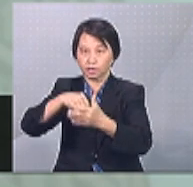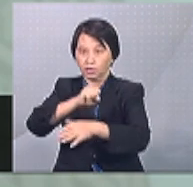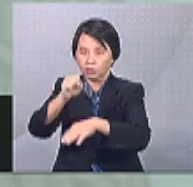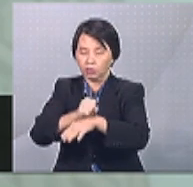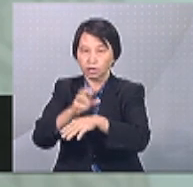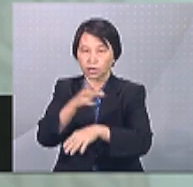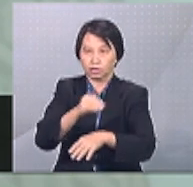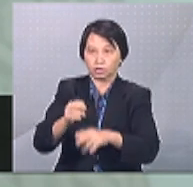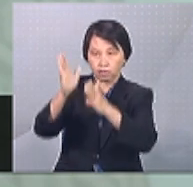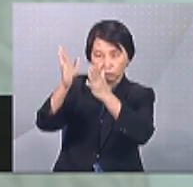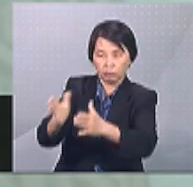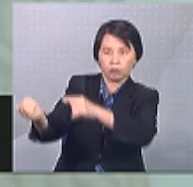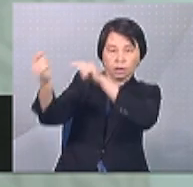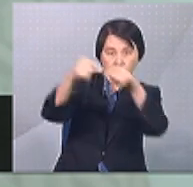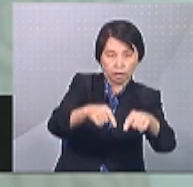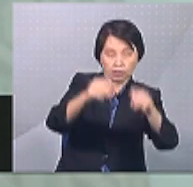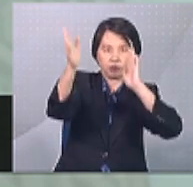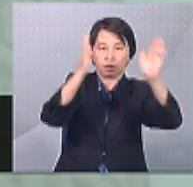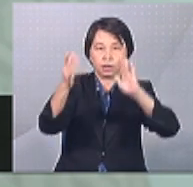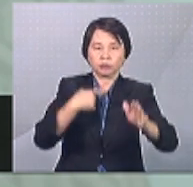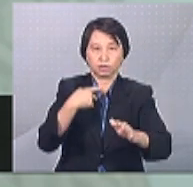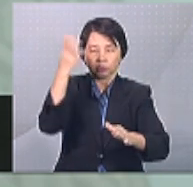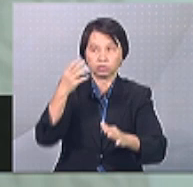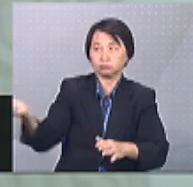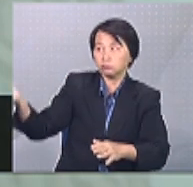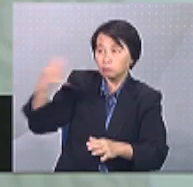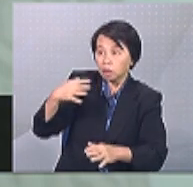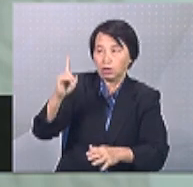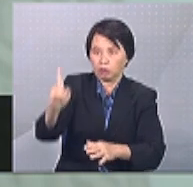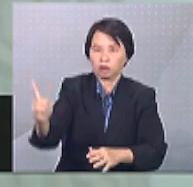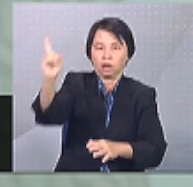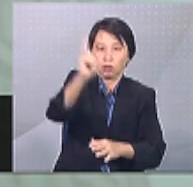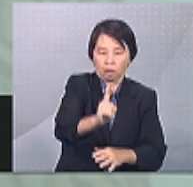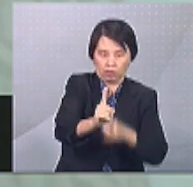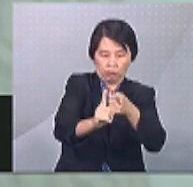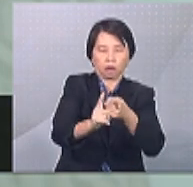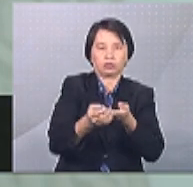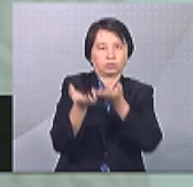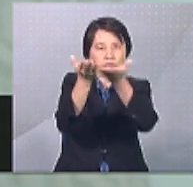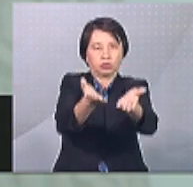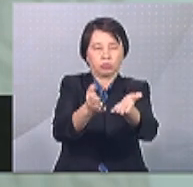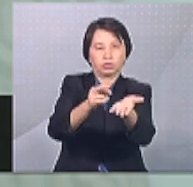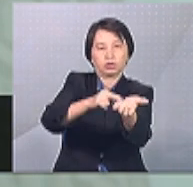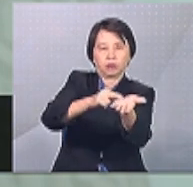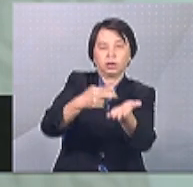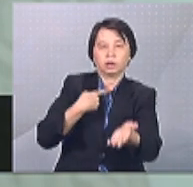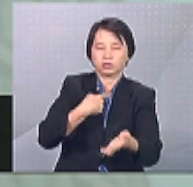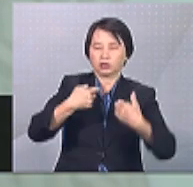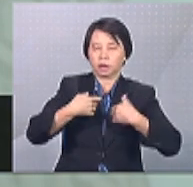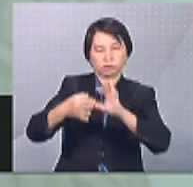subsequent patients coming to Malaysia, we have been informed and we managed to trace them. So we have a good collaboration with the Singapore